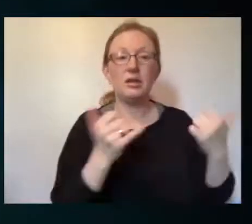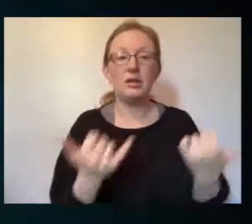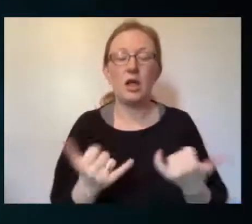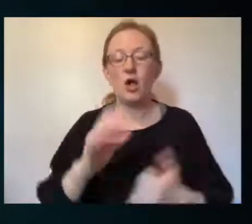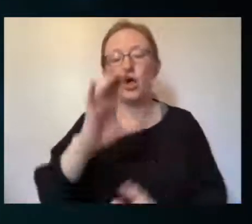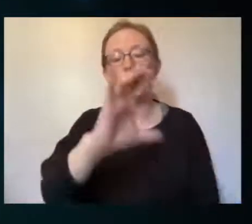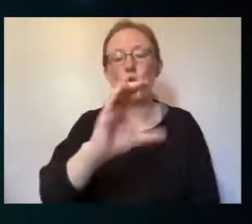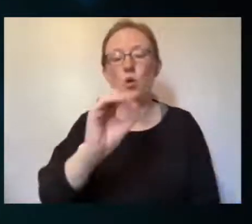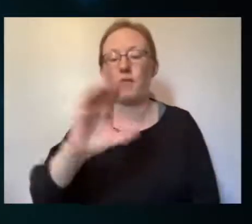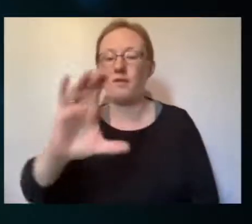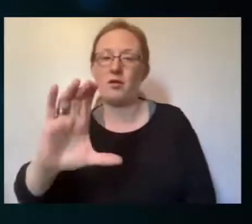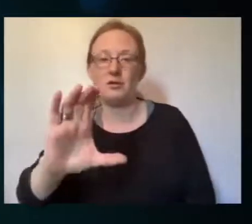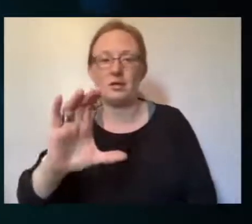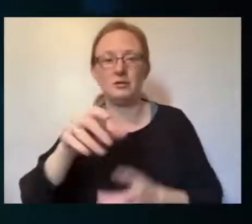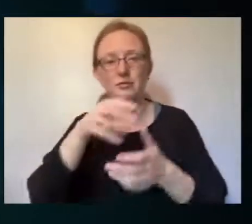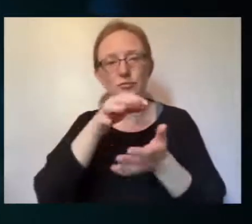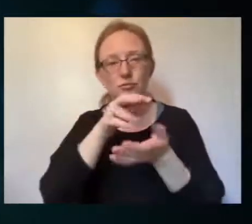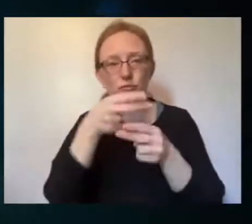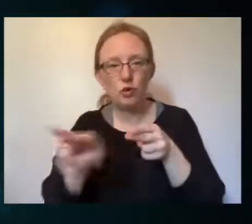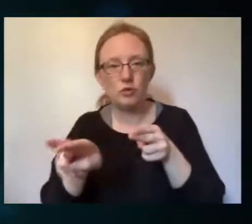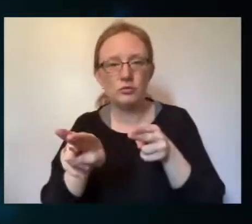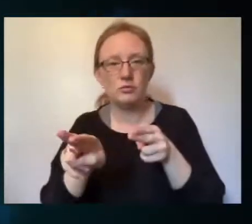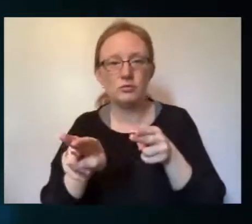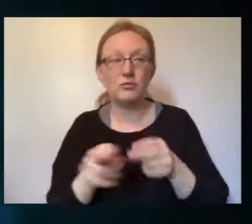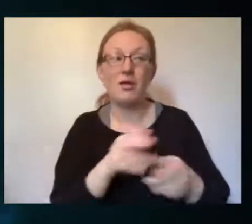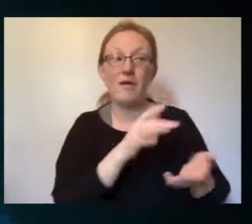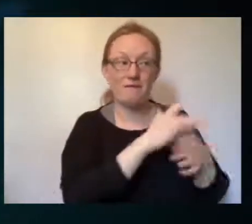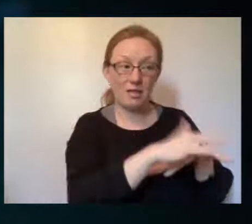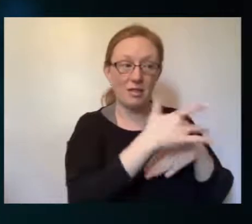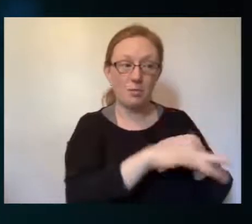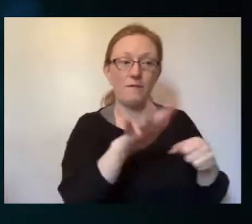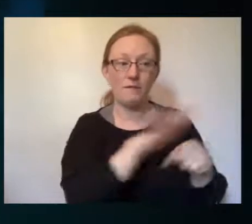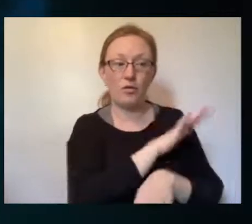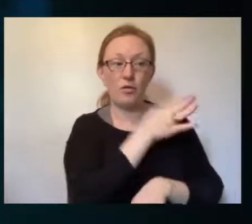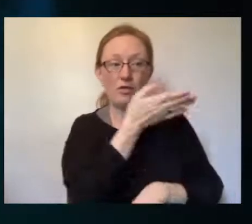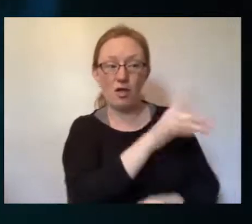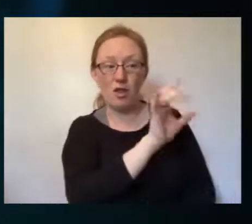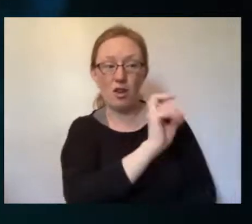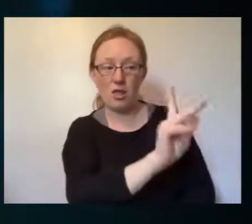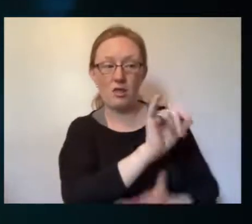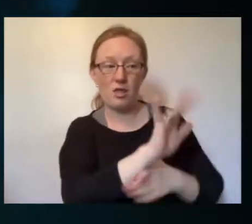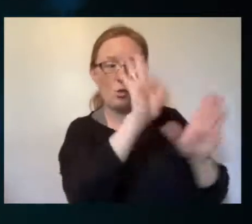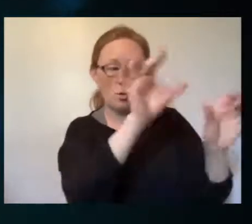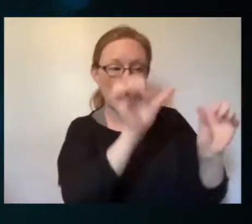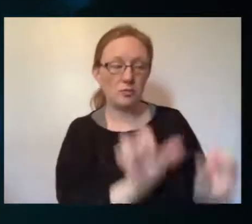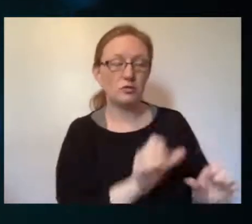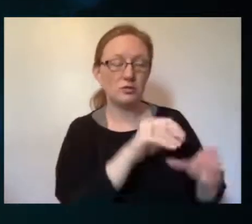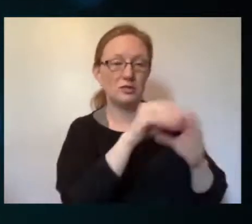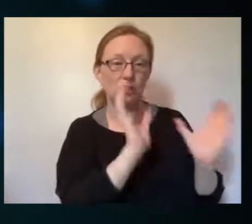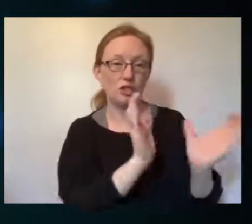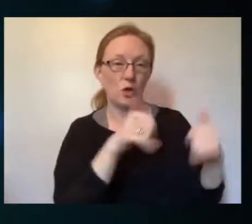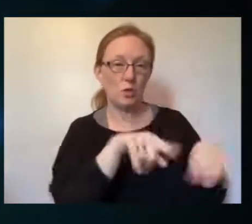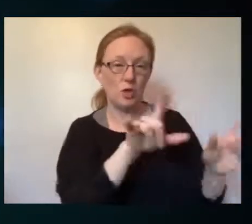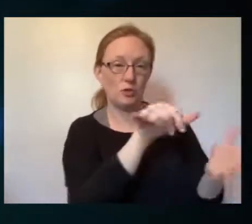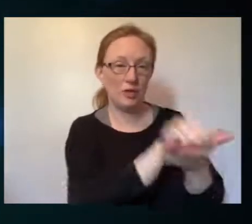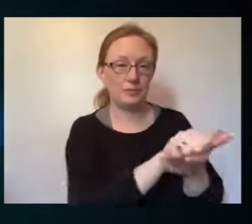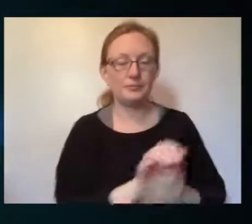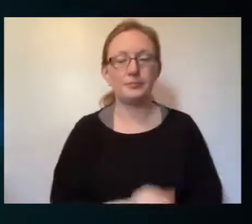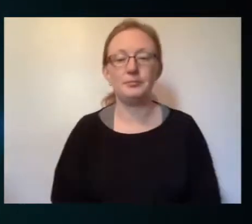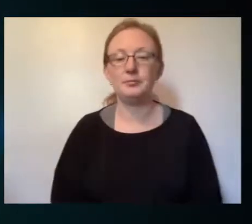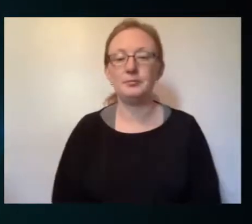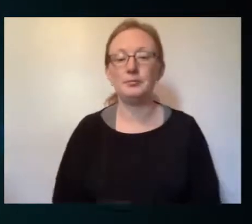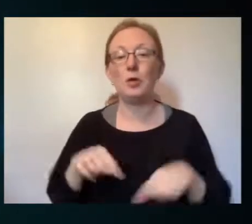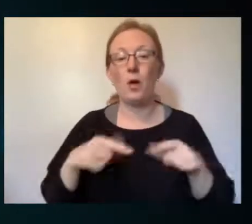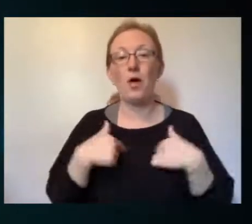conduct in brief and let you know it's available in full at a link that'll be posted in the chat while I do this. While